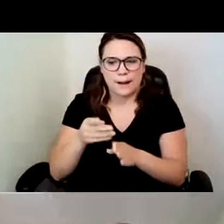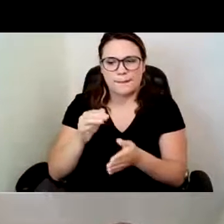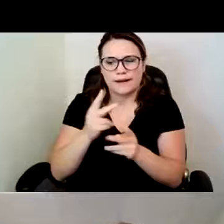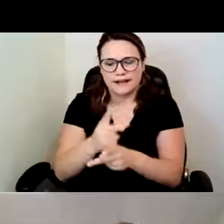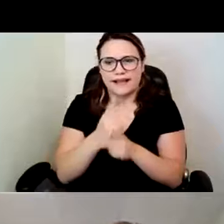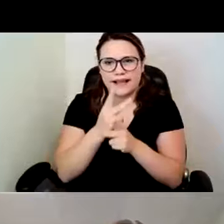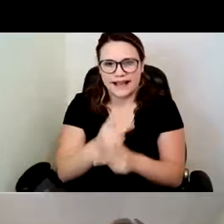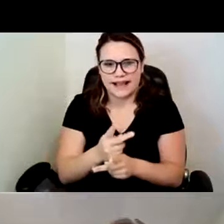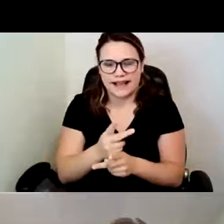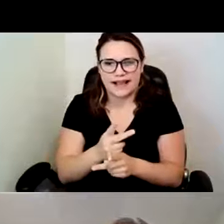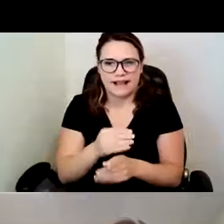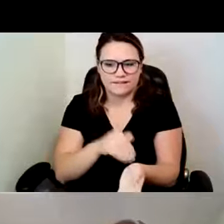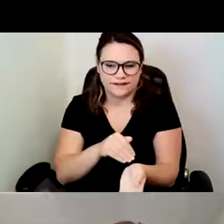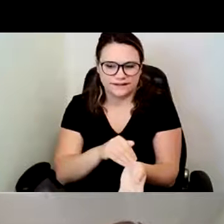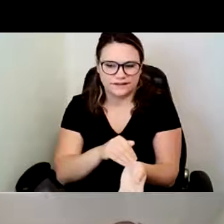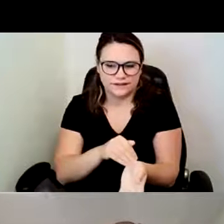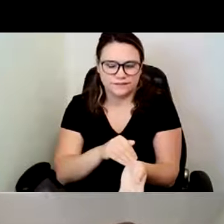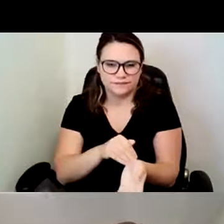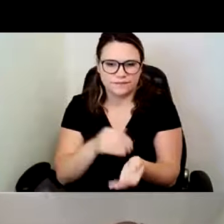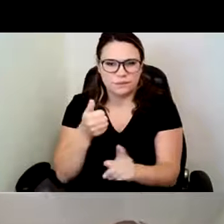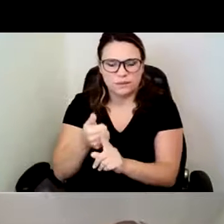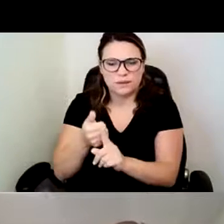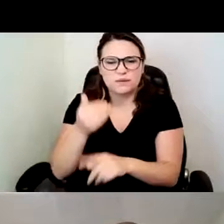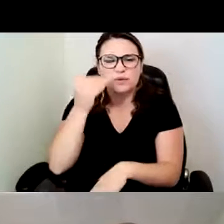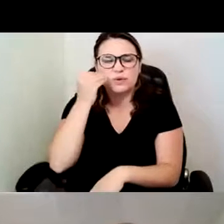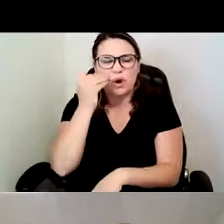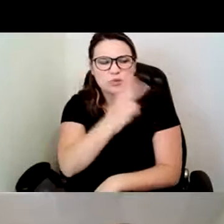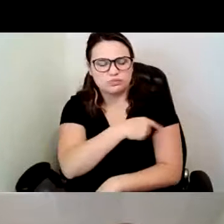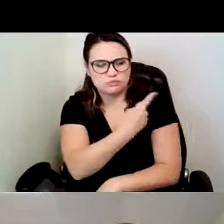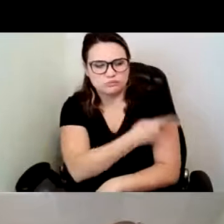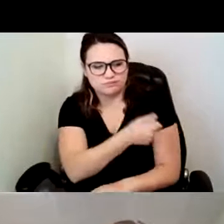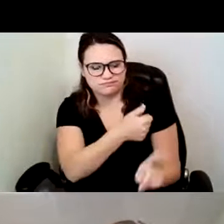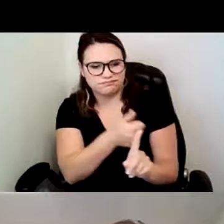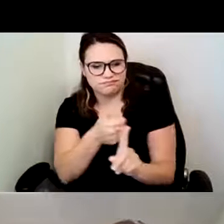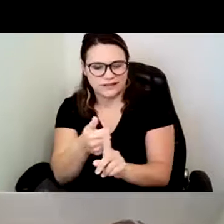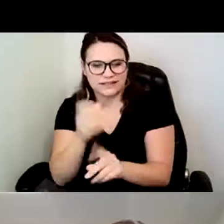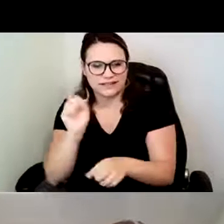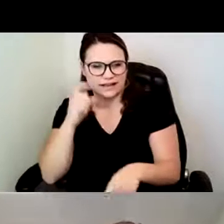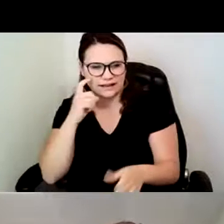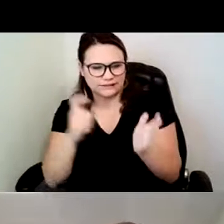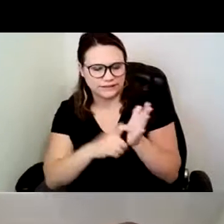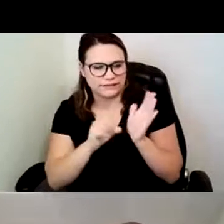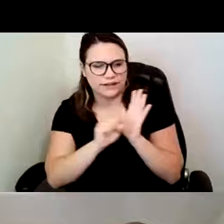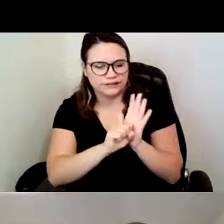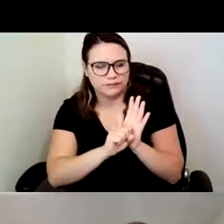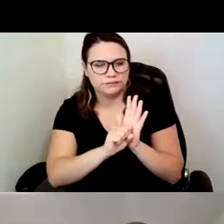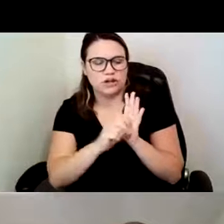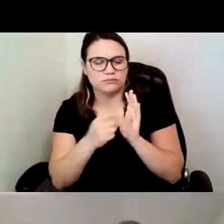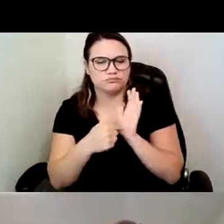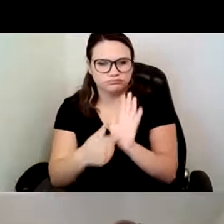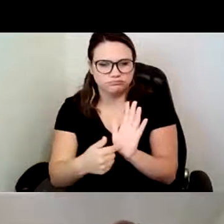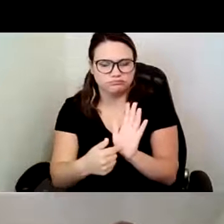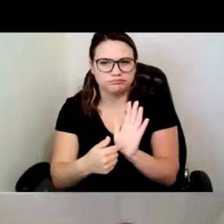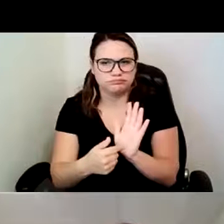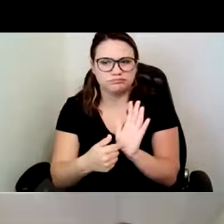who knows their patients, who might be able to identify some of these signs and symptoms of substance use disorders,